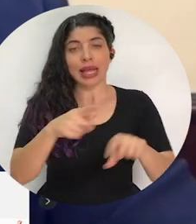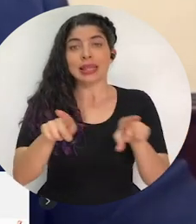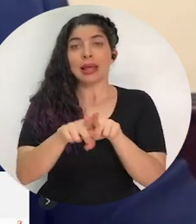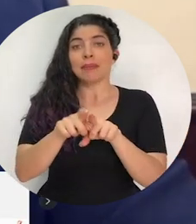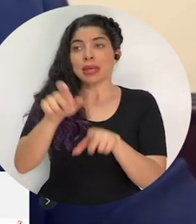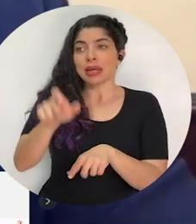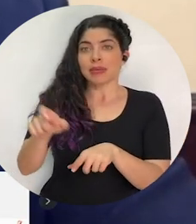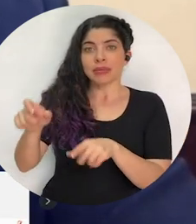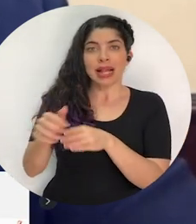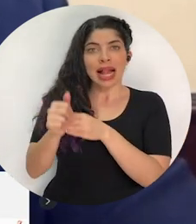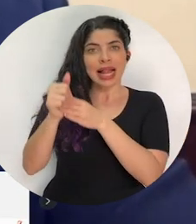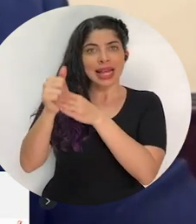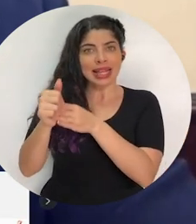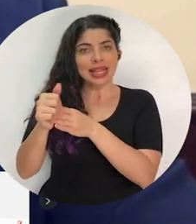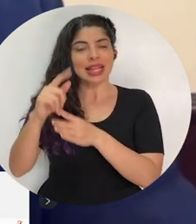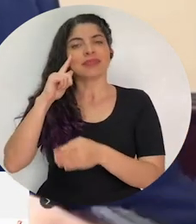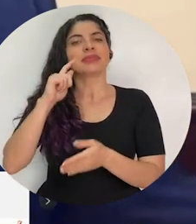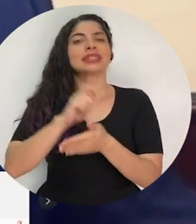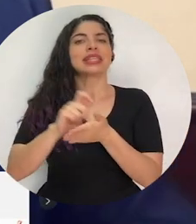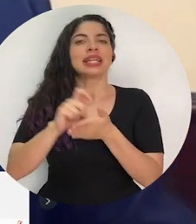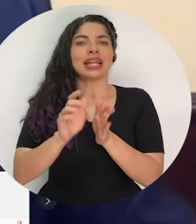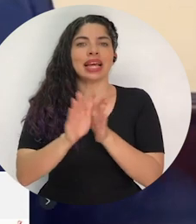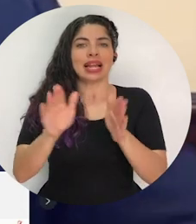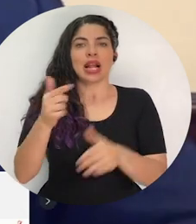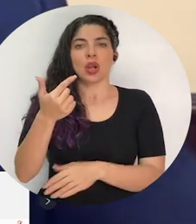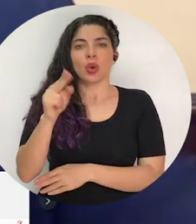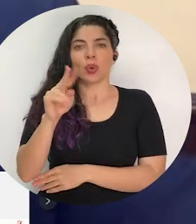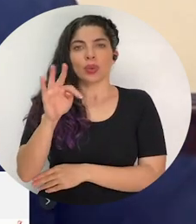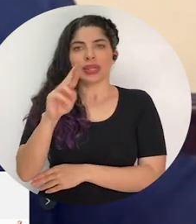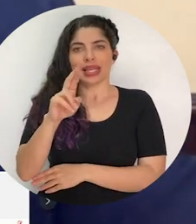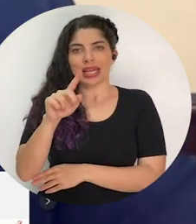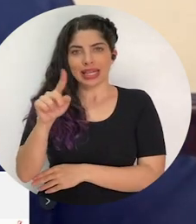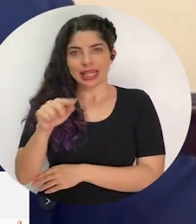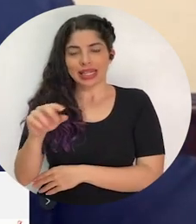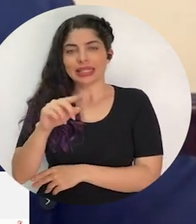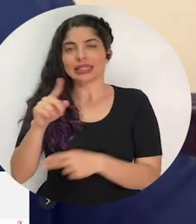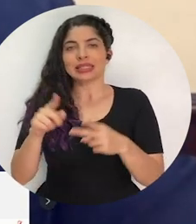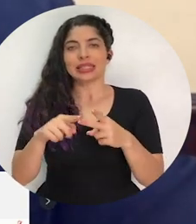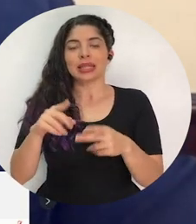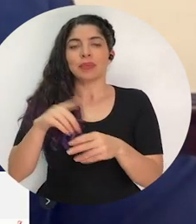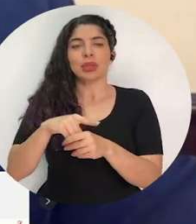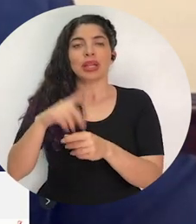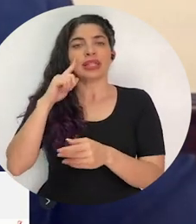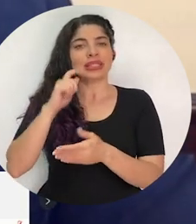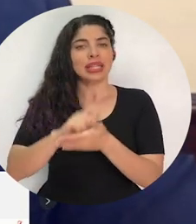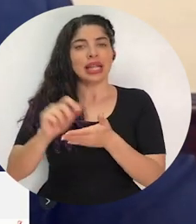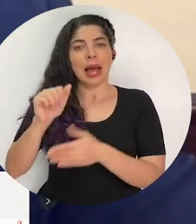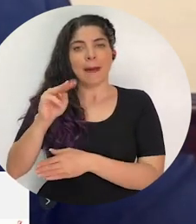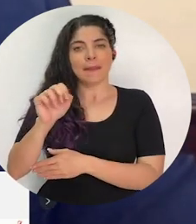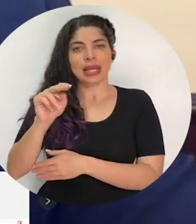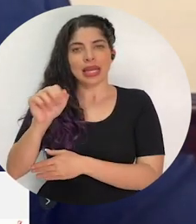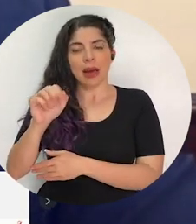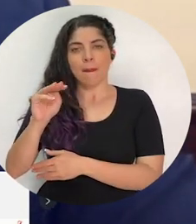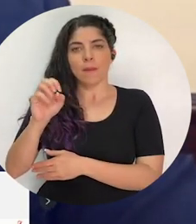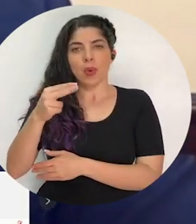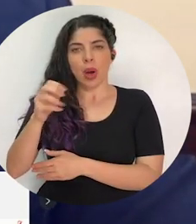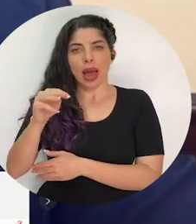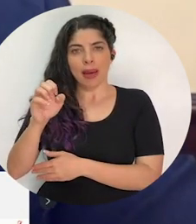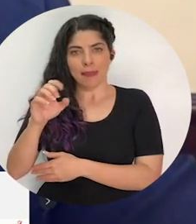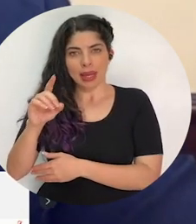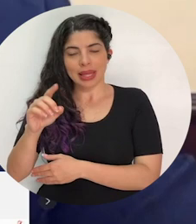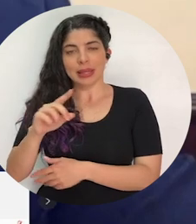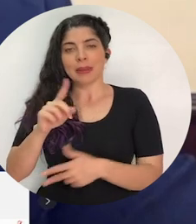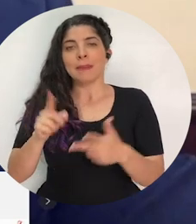together, also the leadership of Secretary General Guterres, of Deputy Secretary General